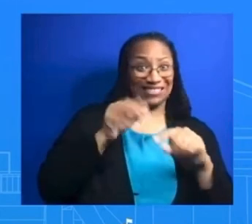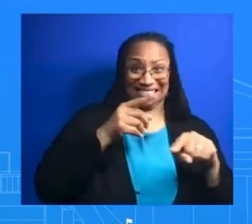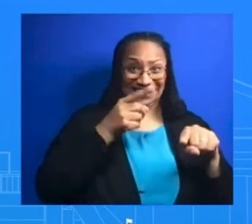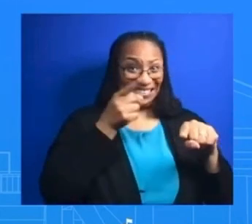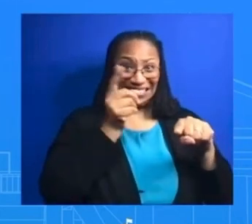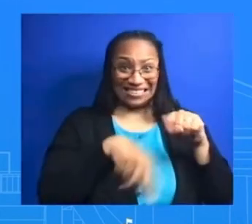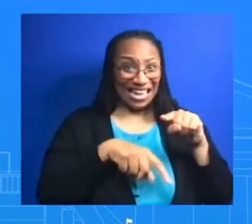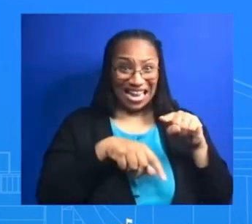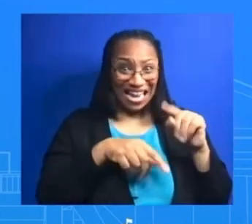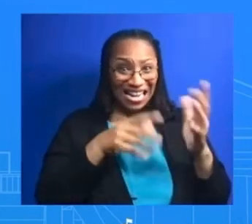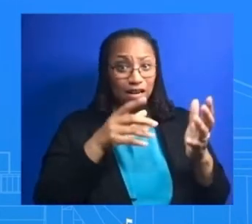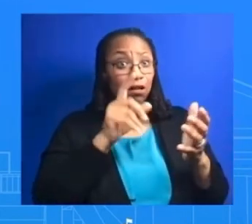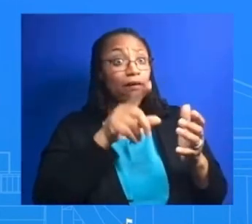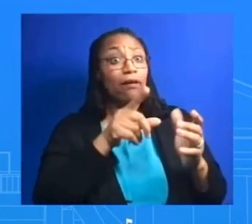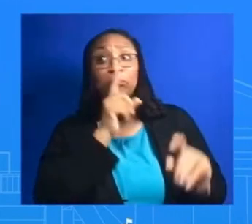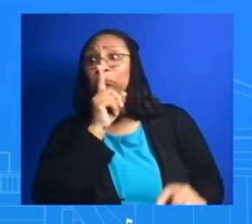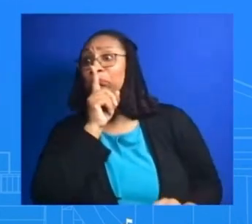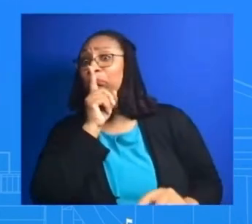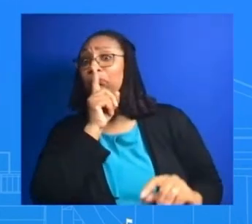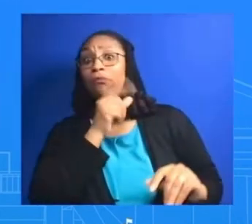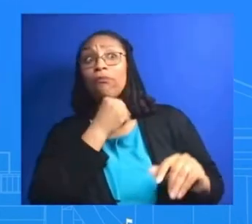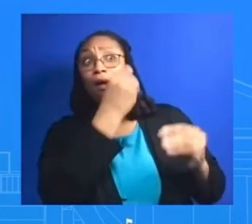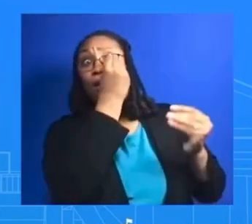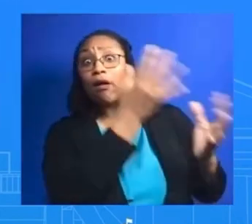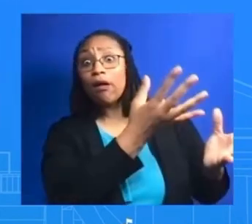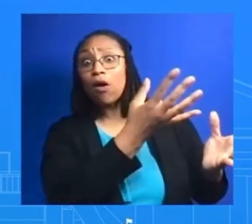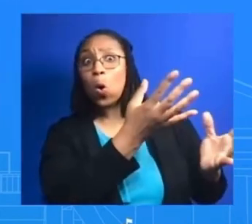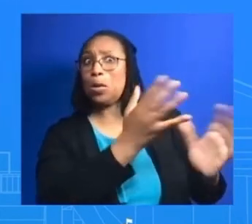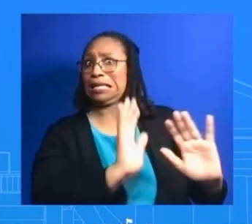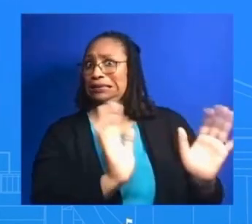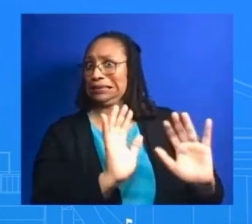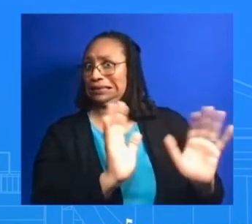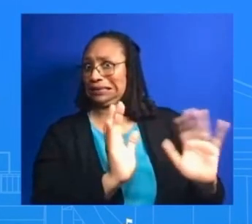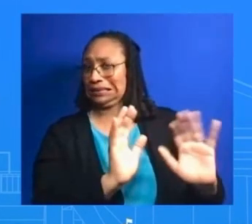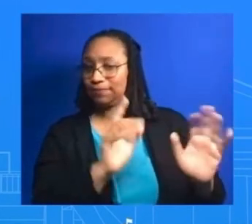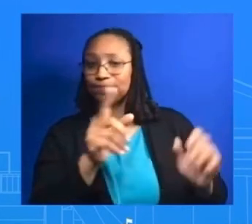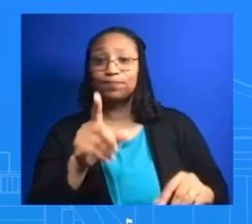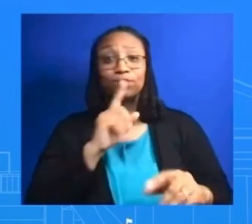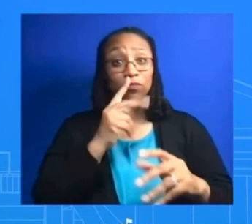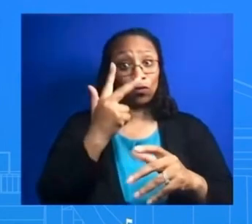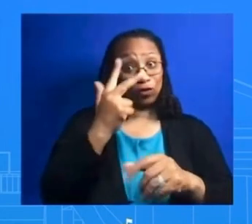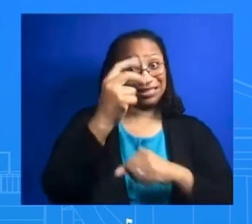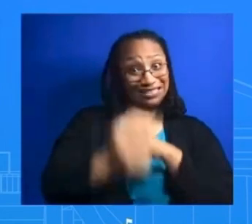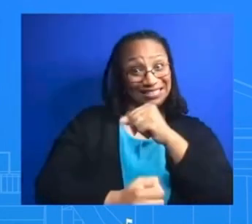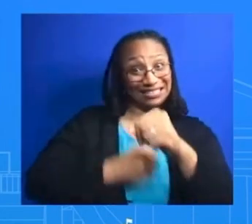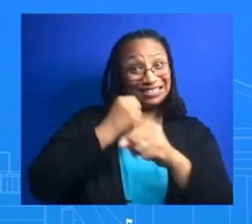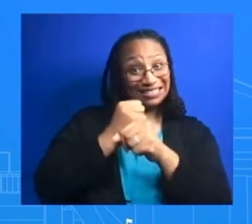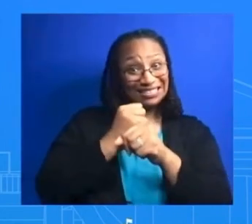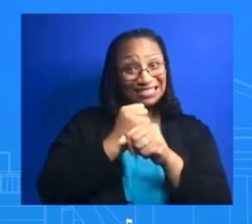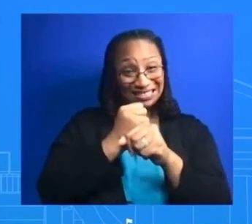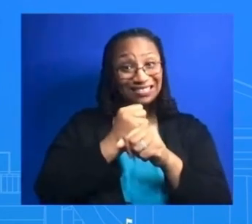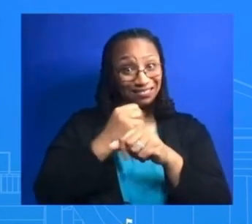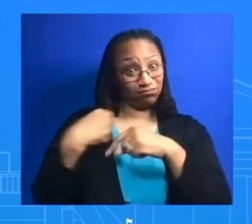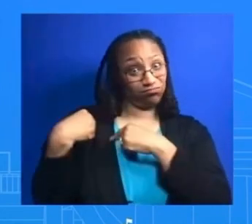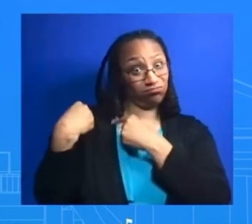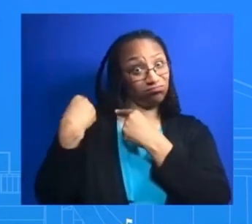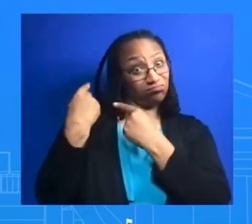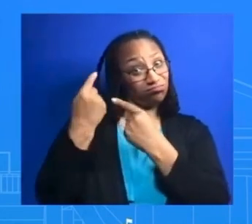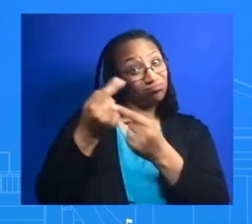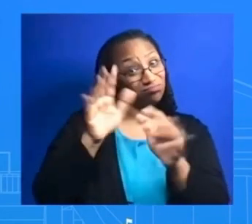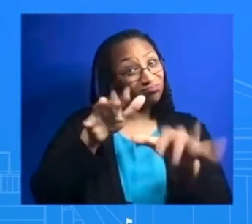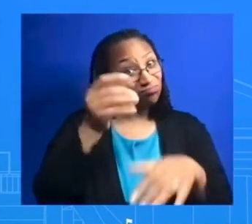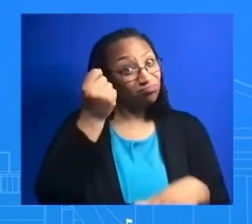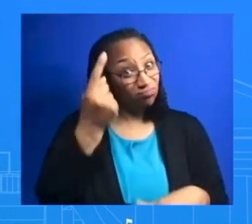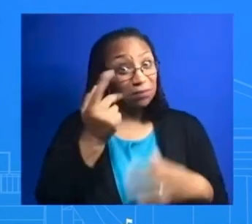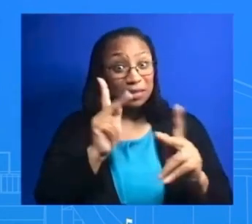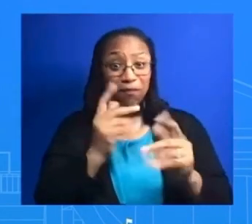waiting today for a decision and a little bit of help. And the Supreme Court shut that down. What I want to tell borrowers is this